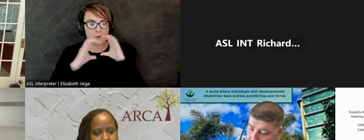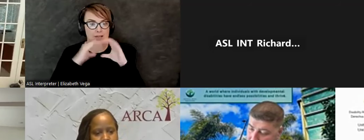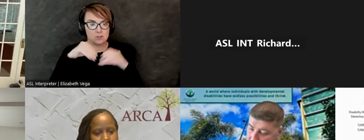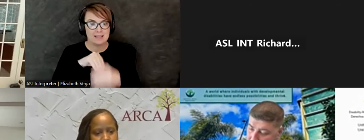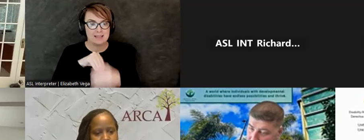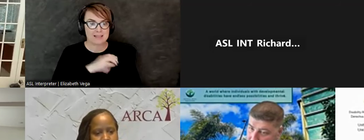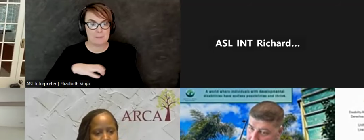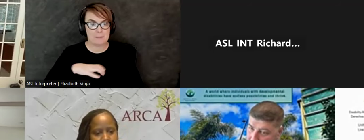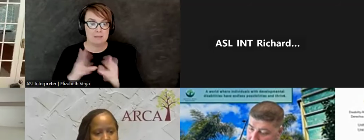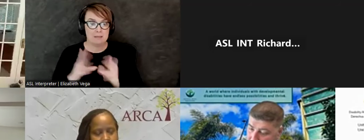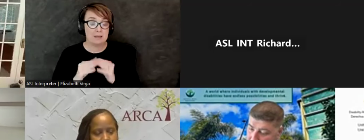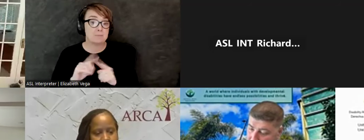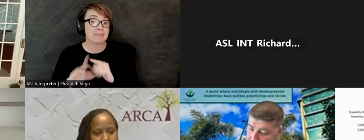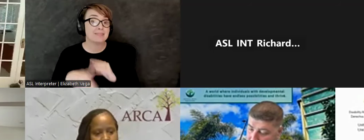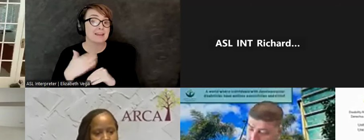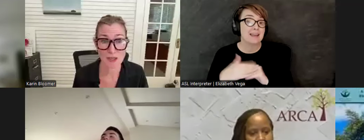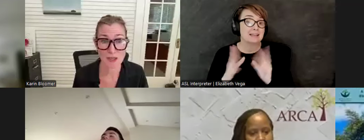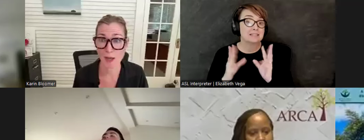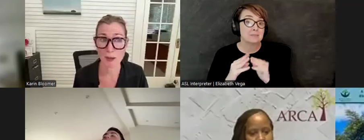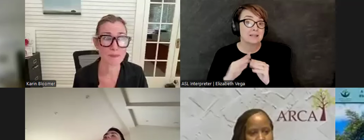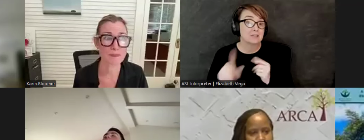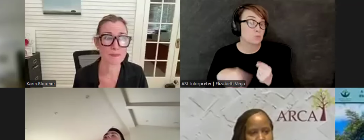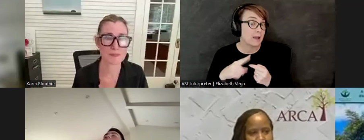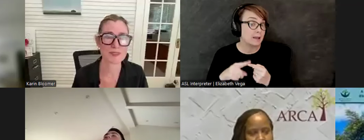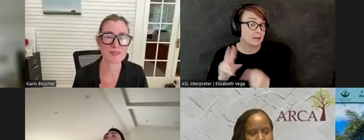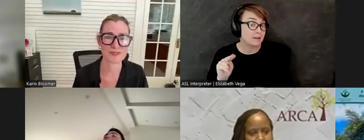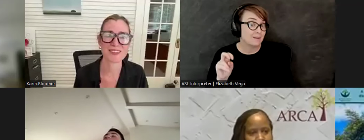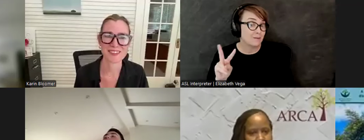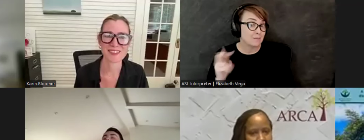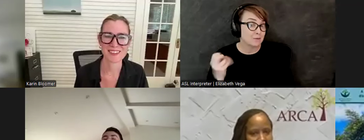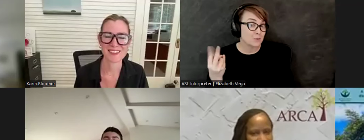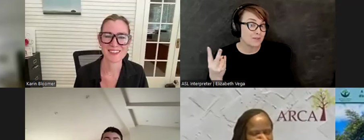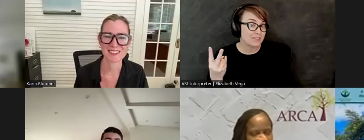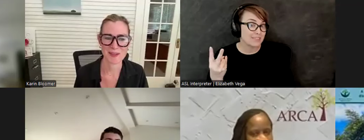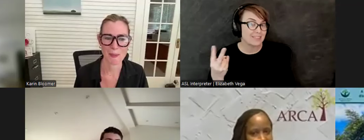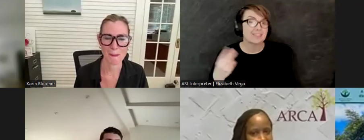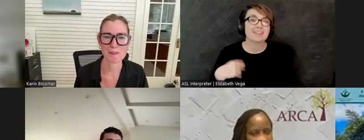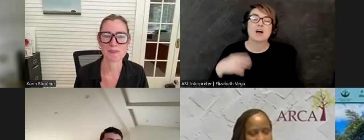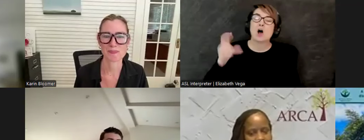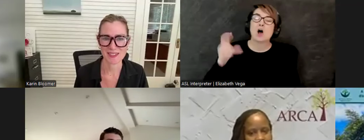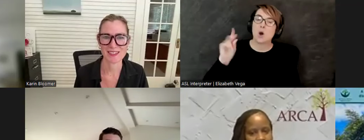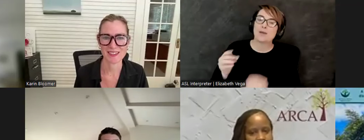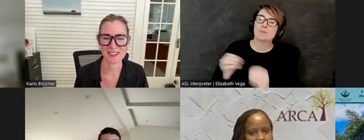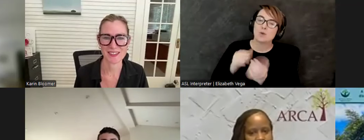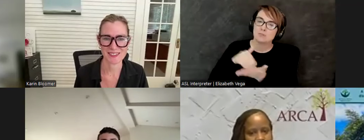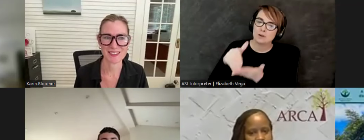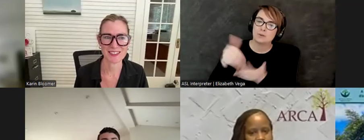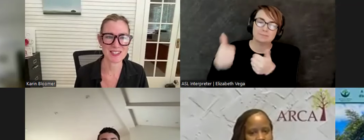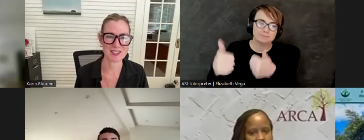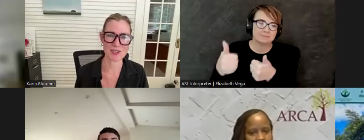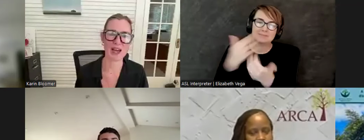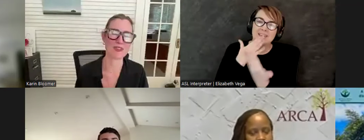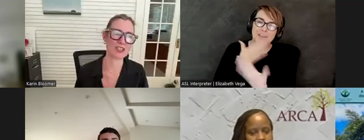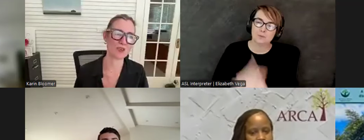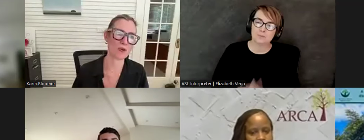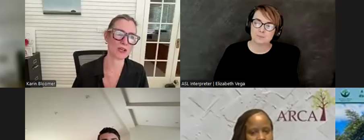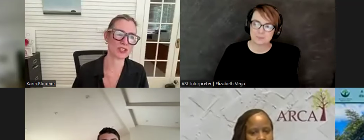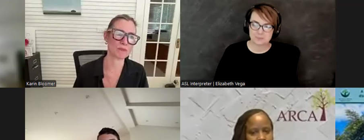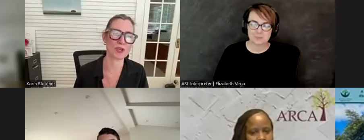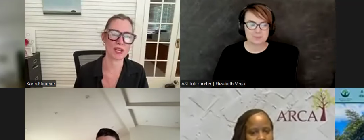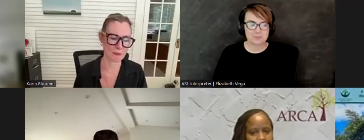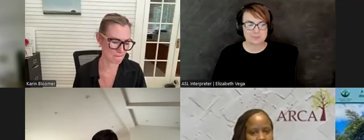I will say, the next meeting is November 12th. Okay. All right. It's more frequent then. Okay. Thank you. These two. Yeah. Thank